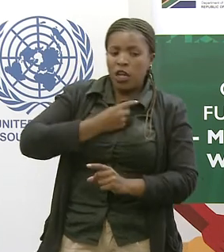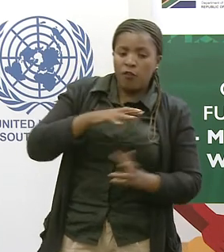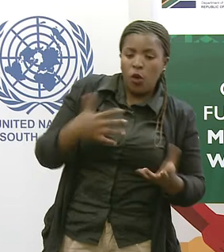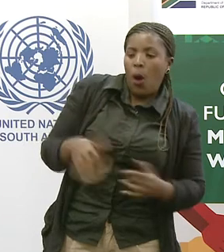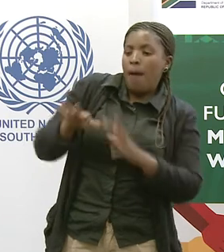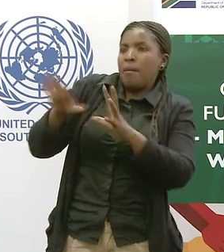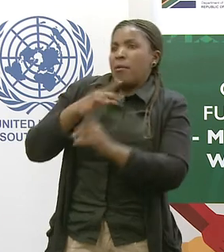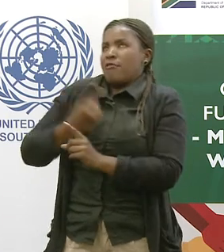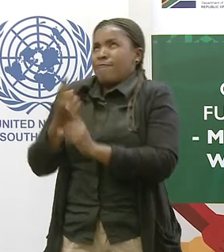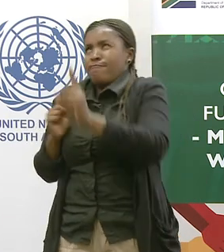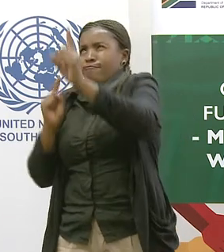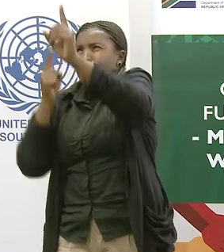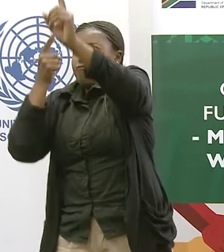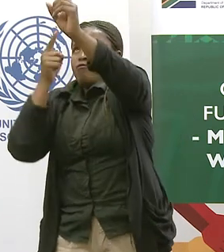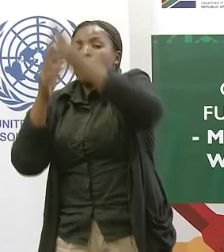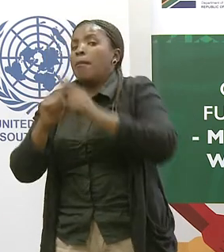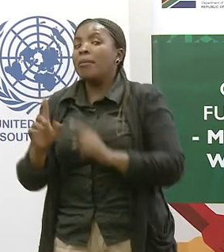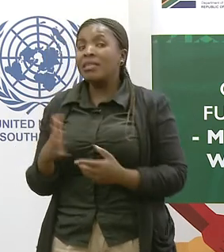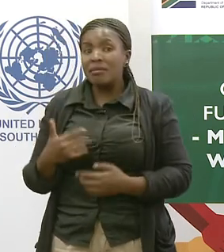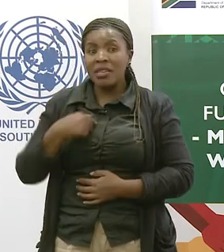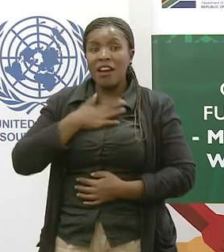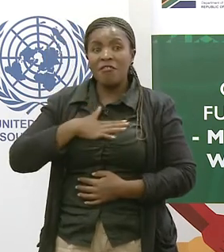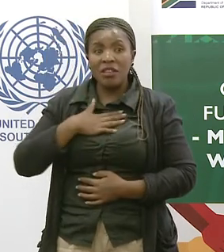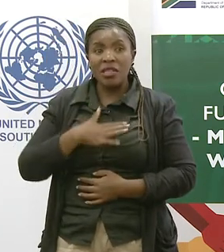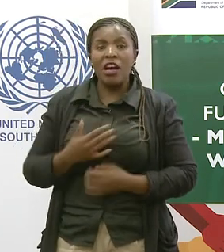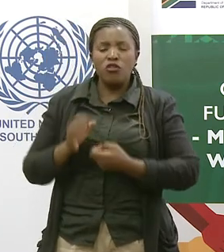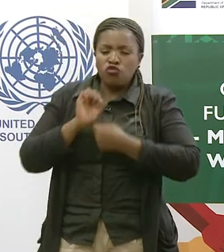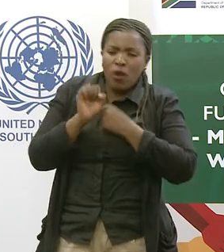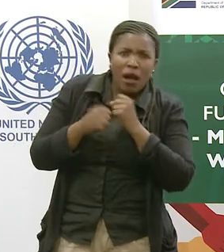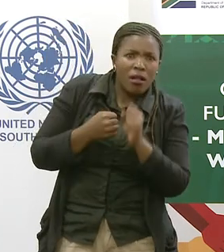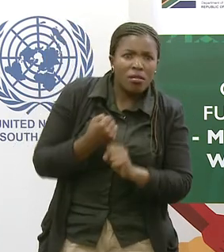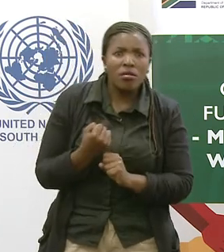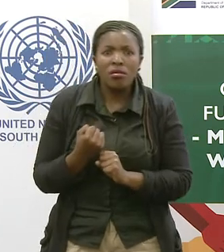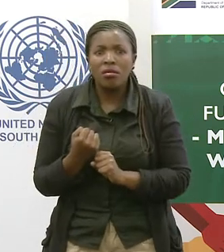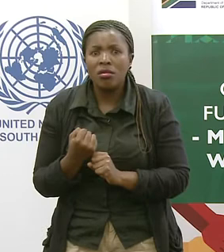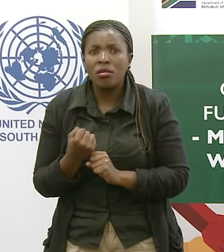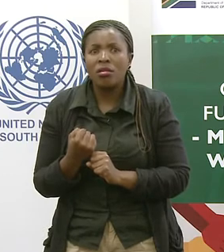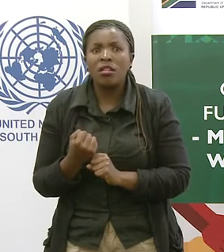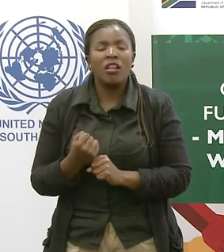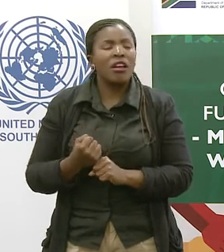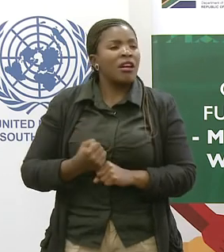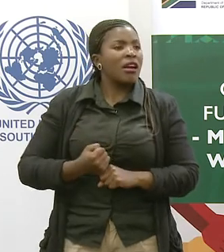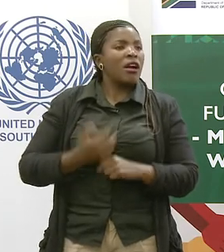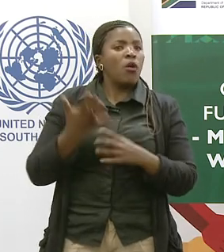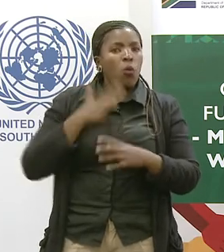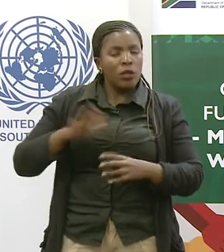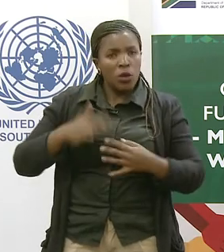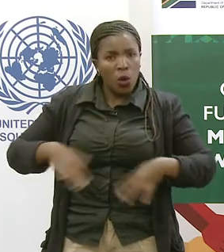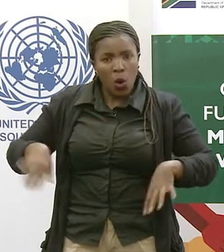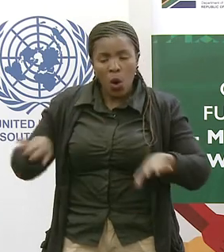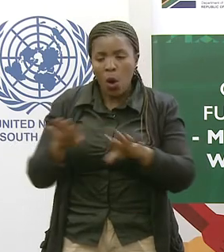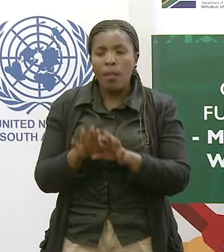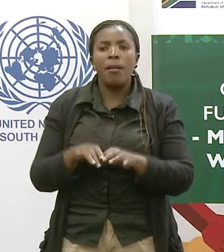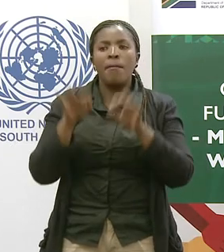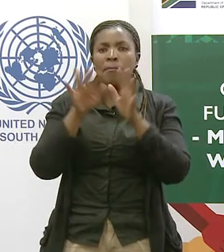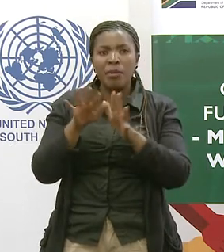because the struggle is a single one. The struggle to obtain a non-racist society,